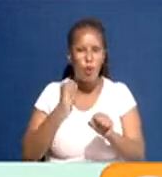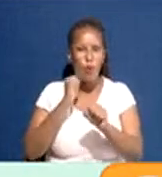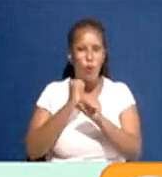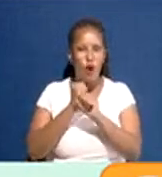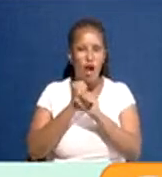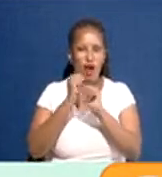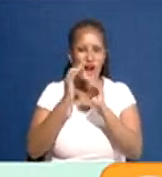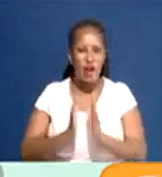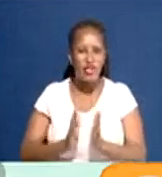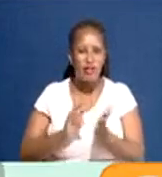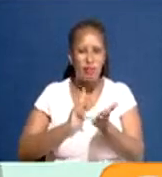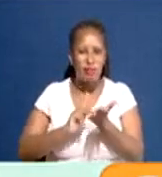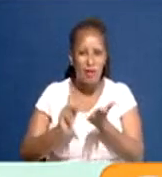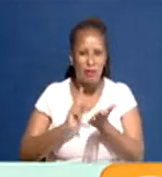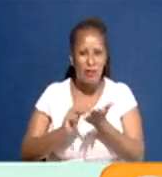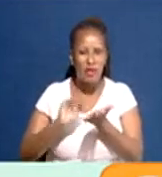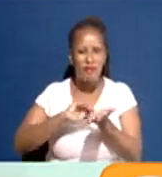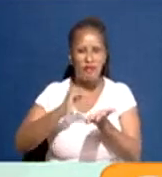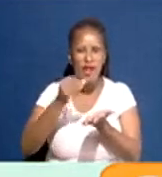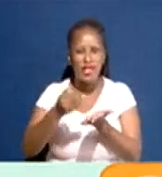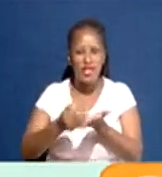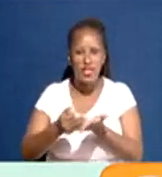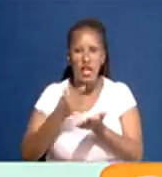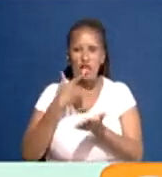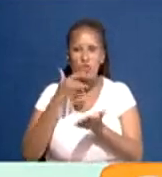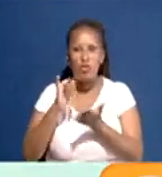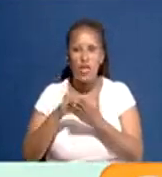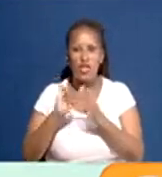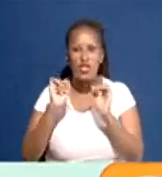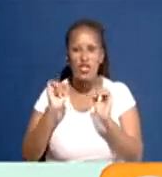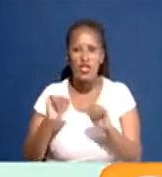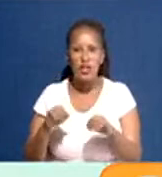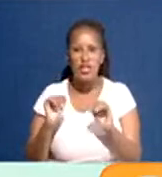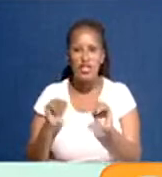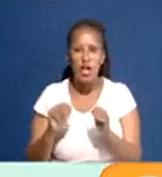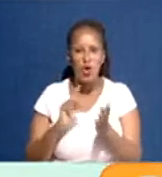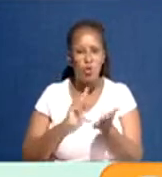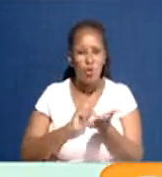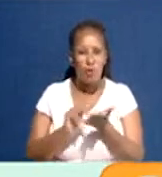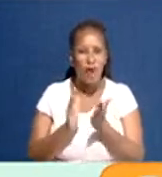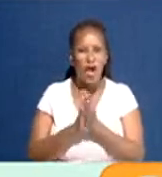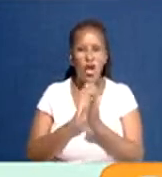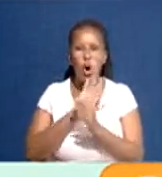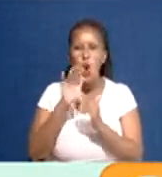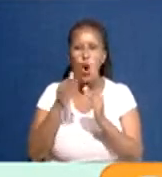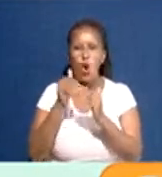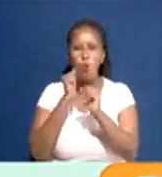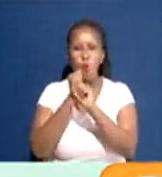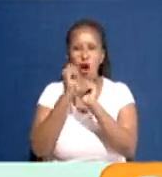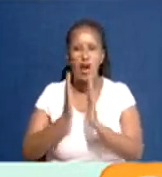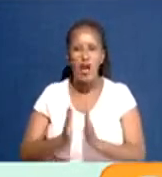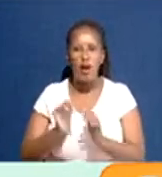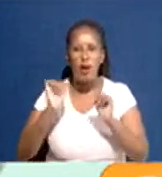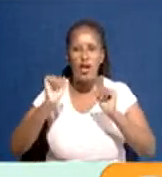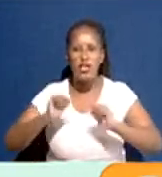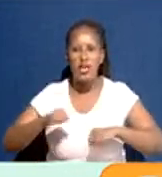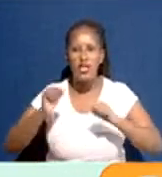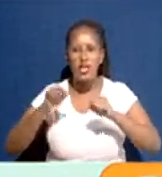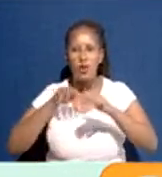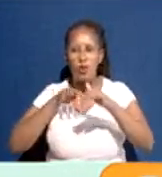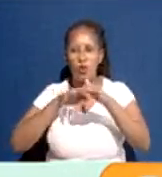Workers' Compensation Fund, so that it is predictable, so that every worker has access, na